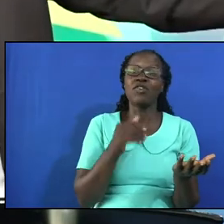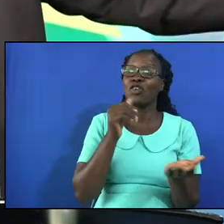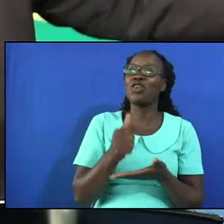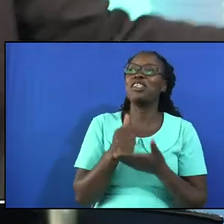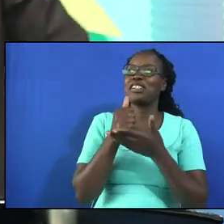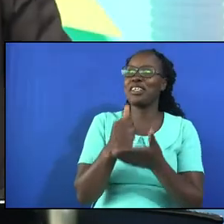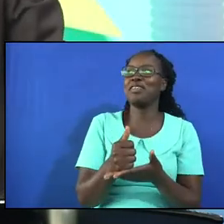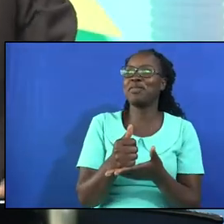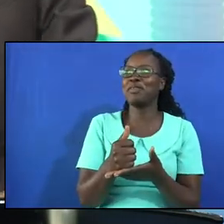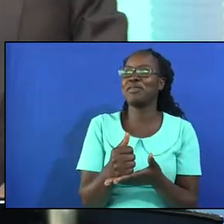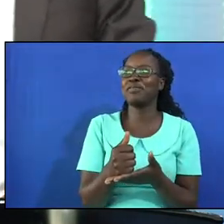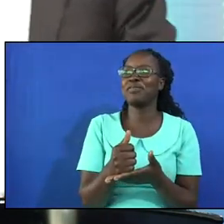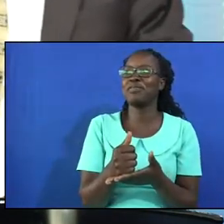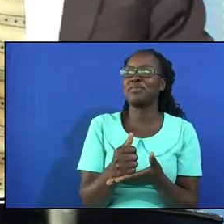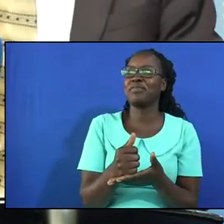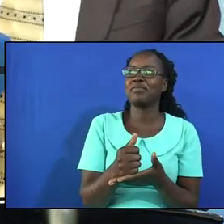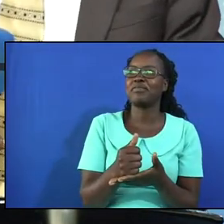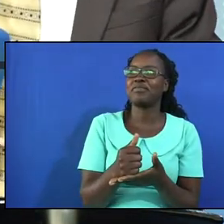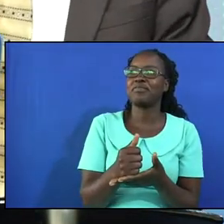helping?